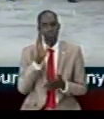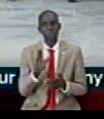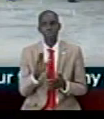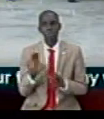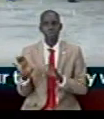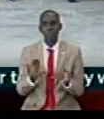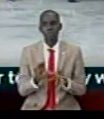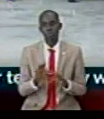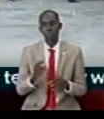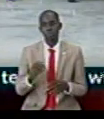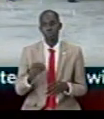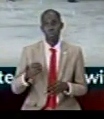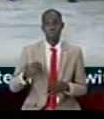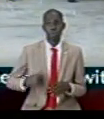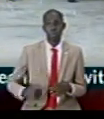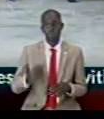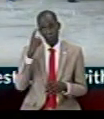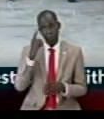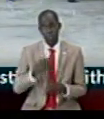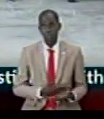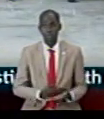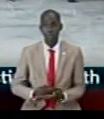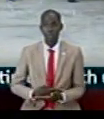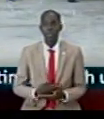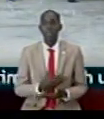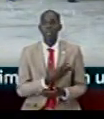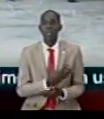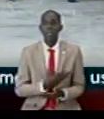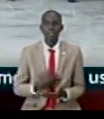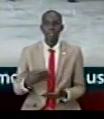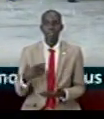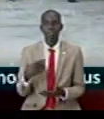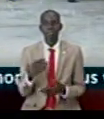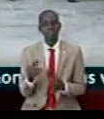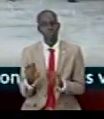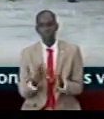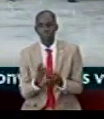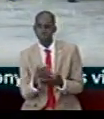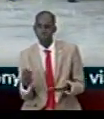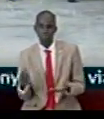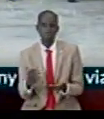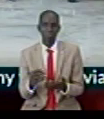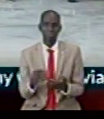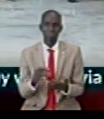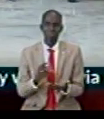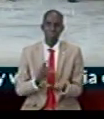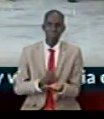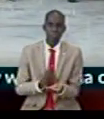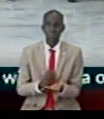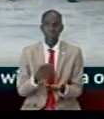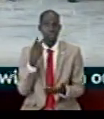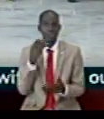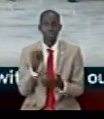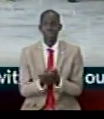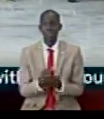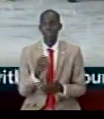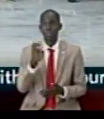operation for him, and the intestine will first be drained before the main operation. This is the